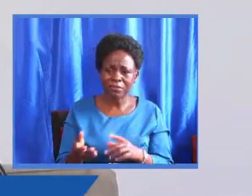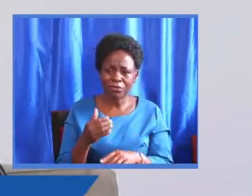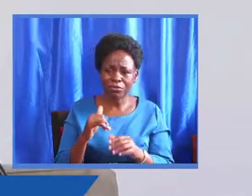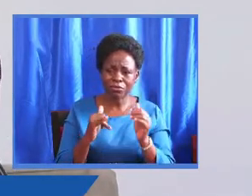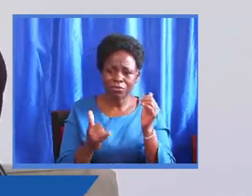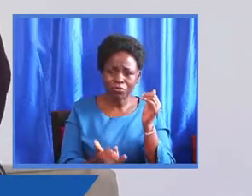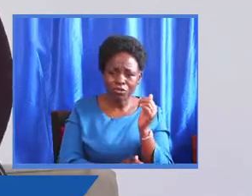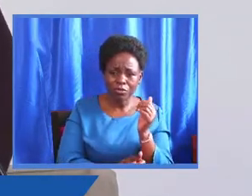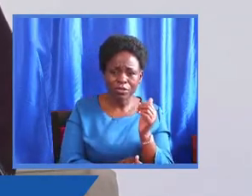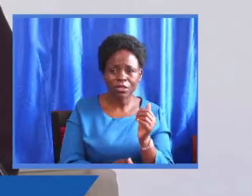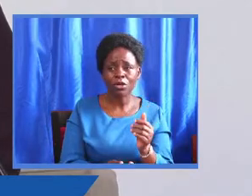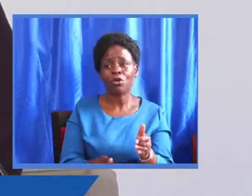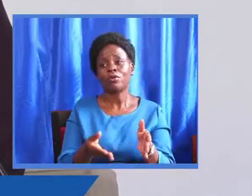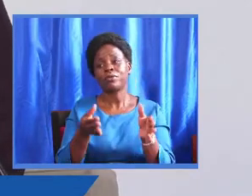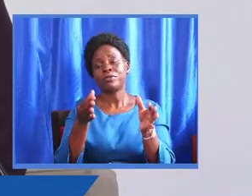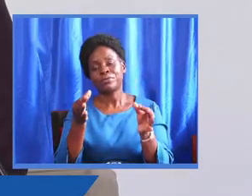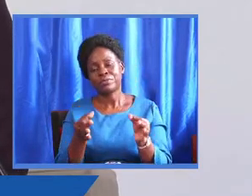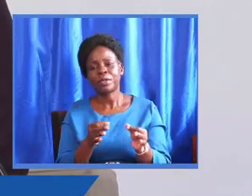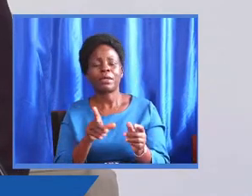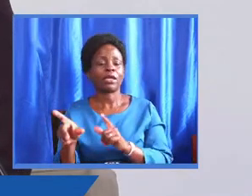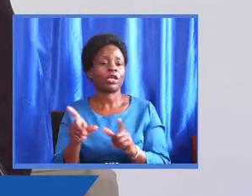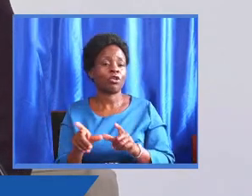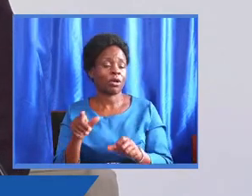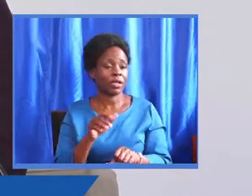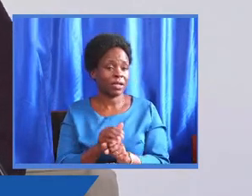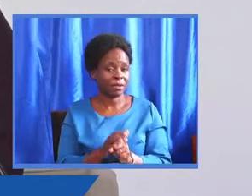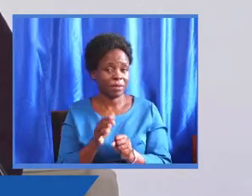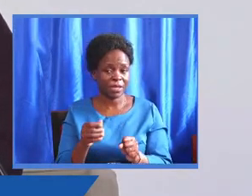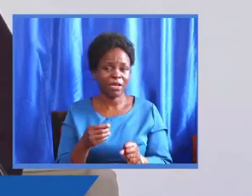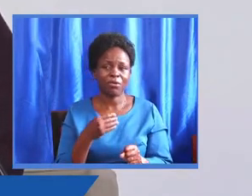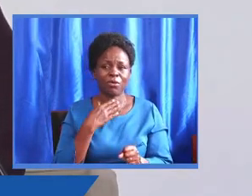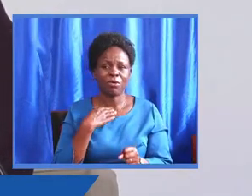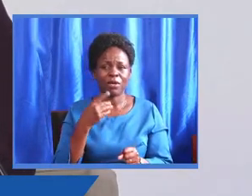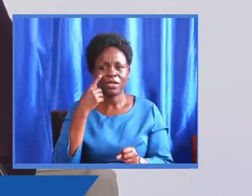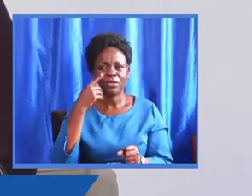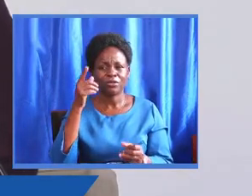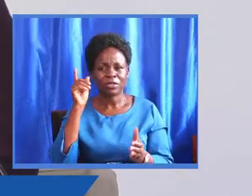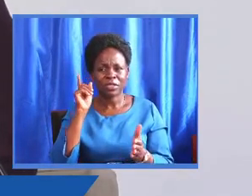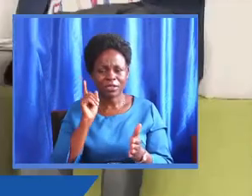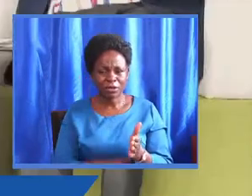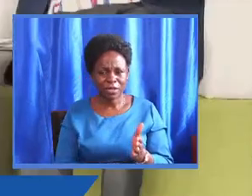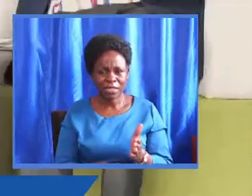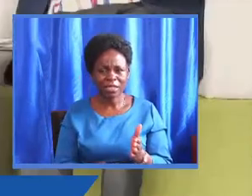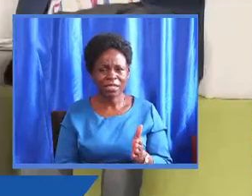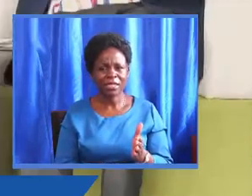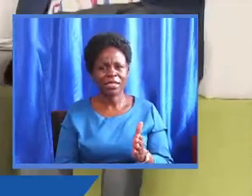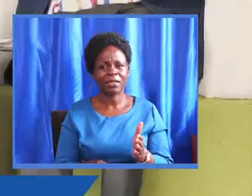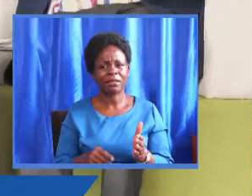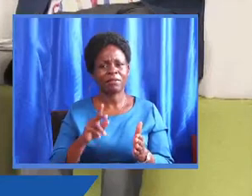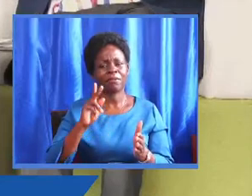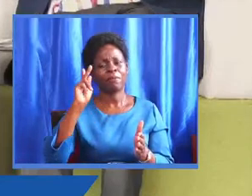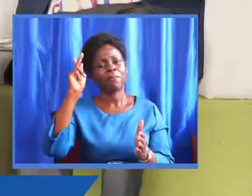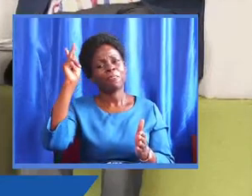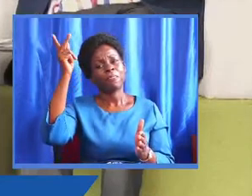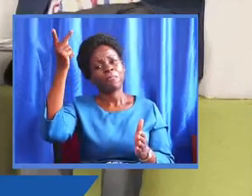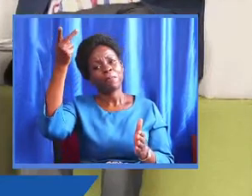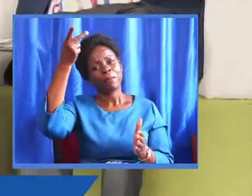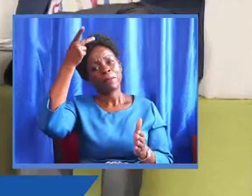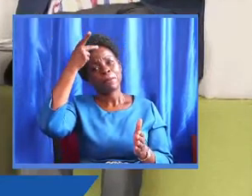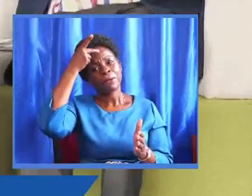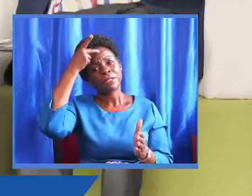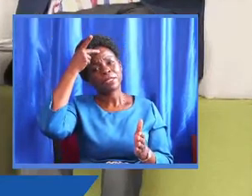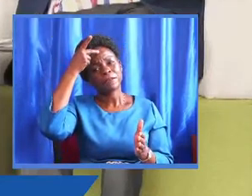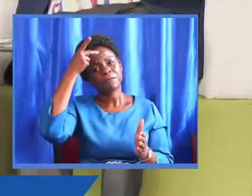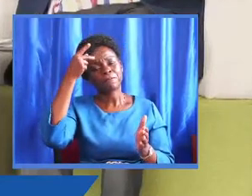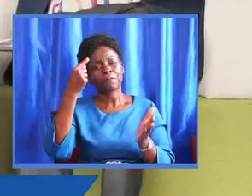these products that we import being locally produced here? What do we want to do? Protect our own? So basically, policy is about how